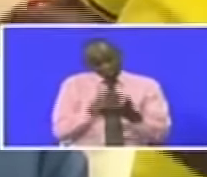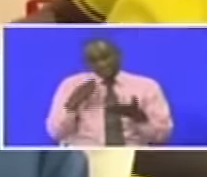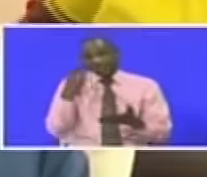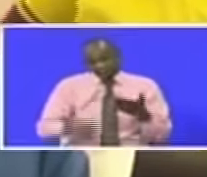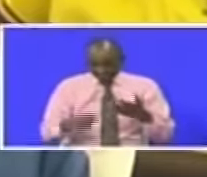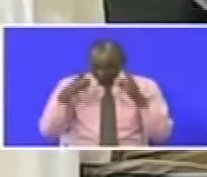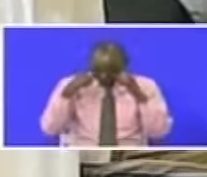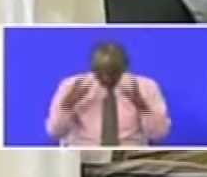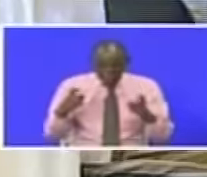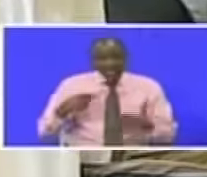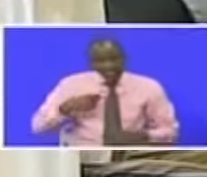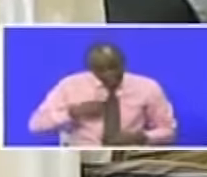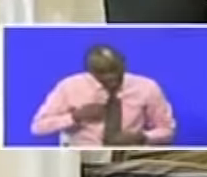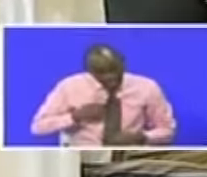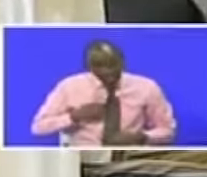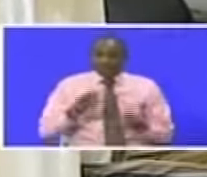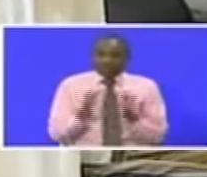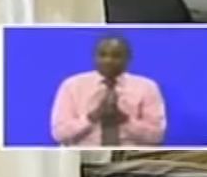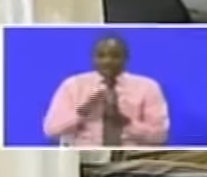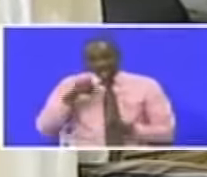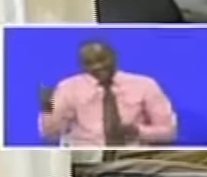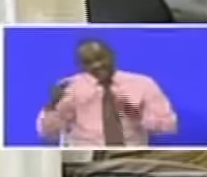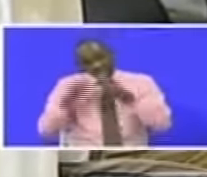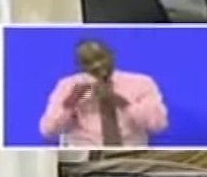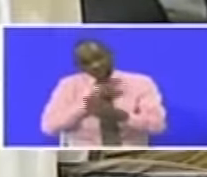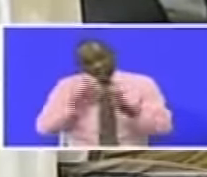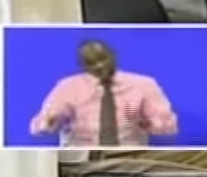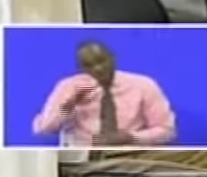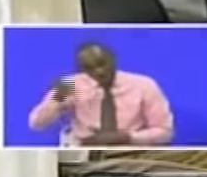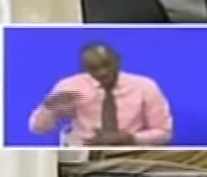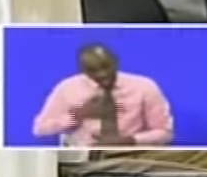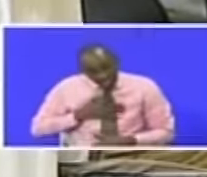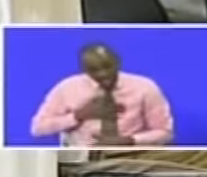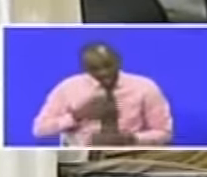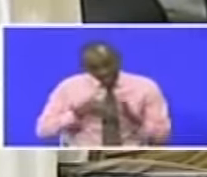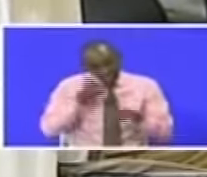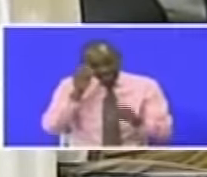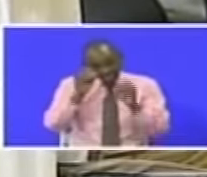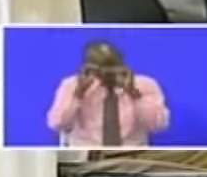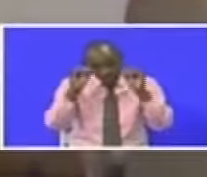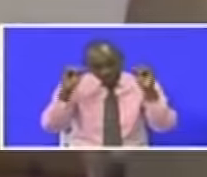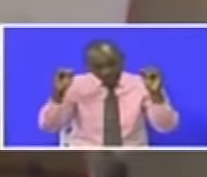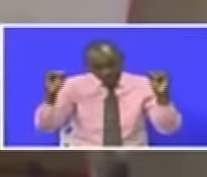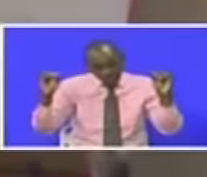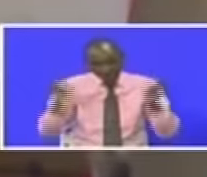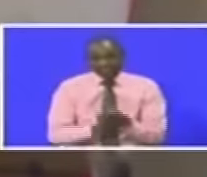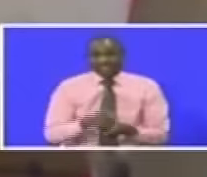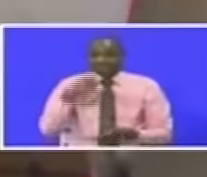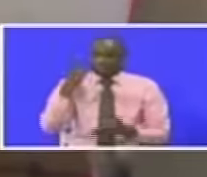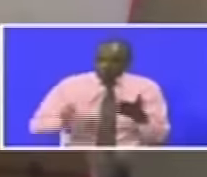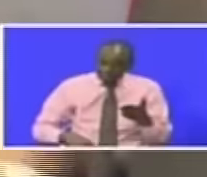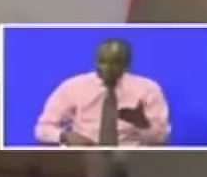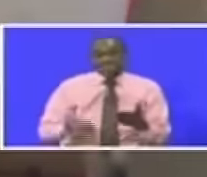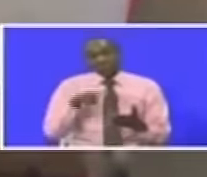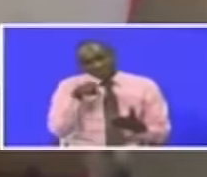remain adamant that neither he nor the 8 IEBC commissioners will resign just yet. A stance that